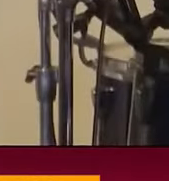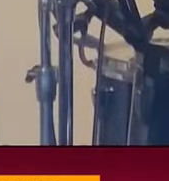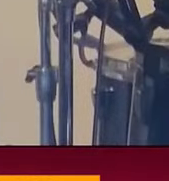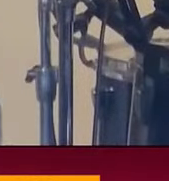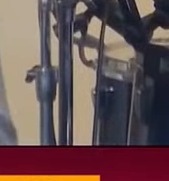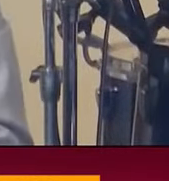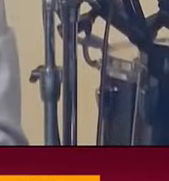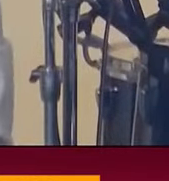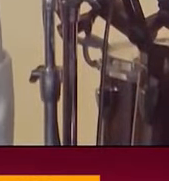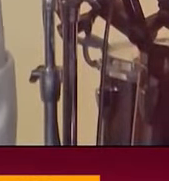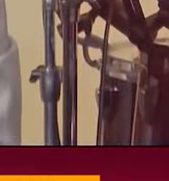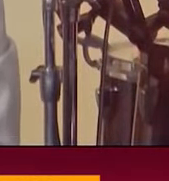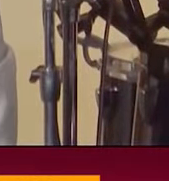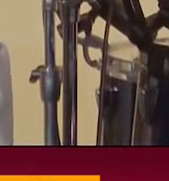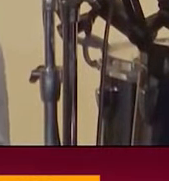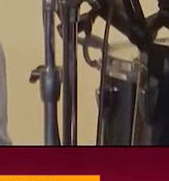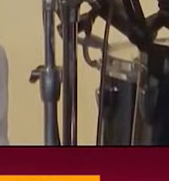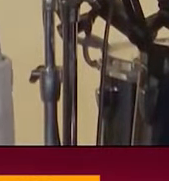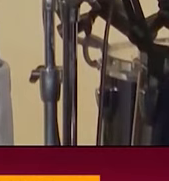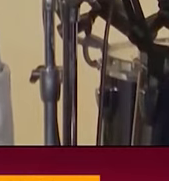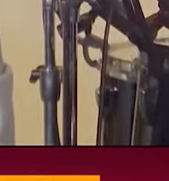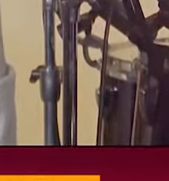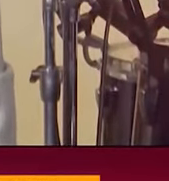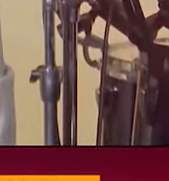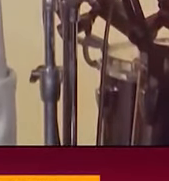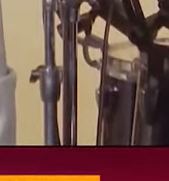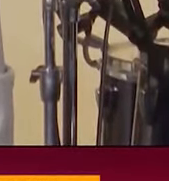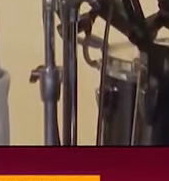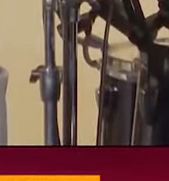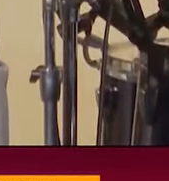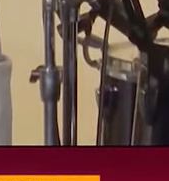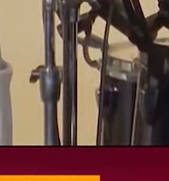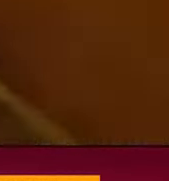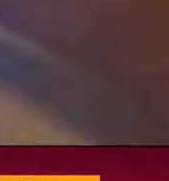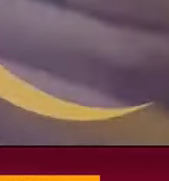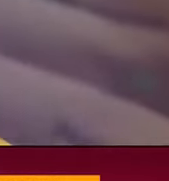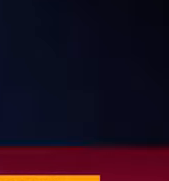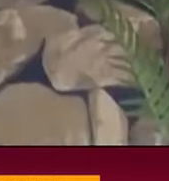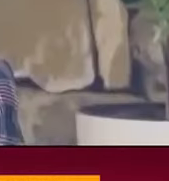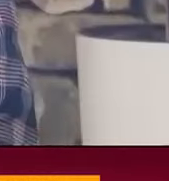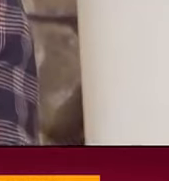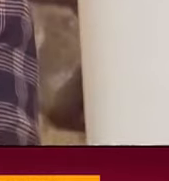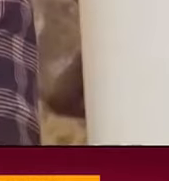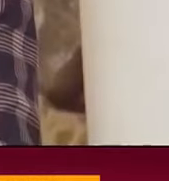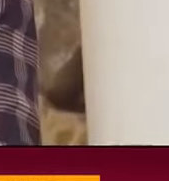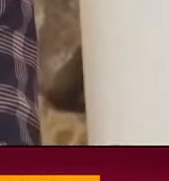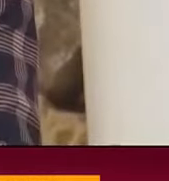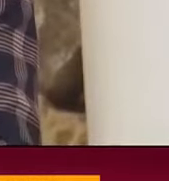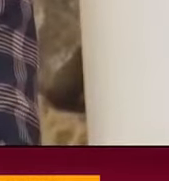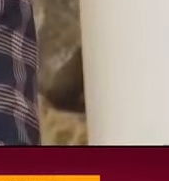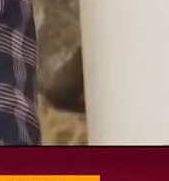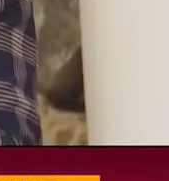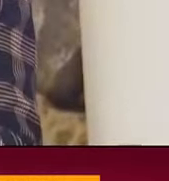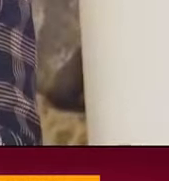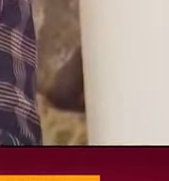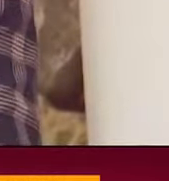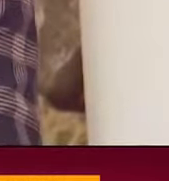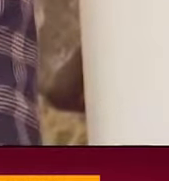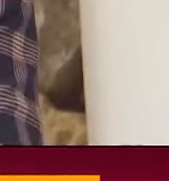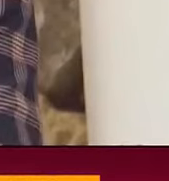leti tethenjisiwe ngofunzi ngathi yaJohn chapter 16 verse number 33. The way the gospel has